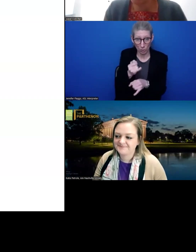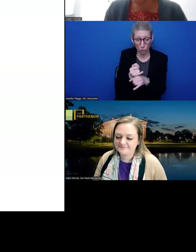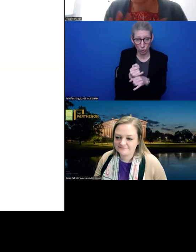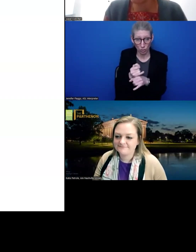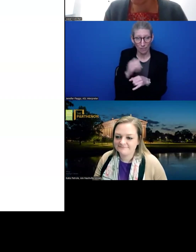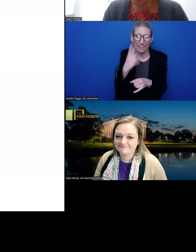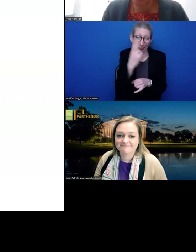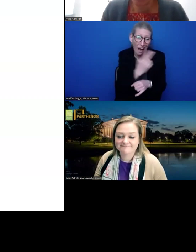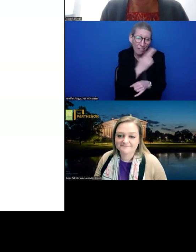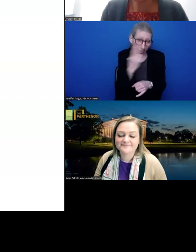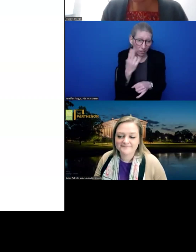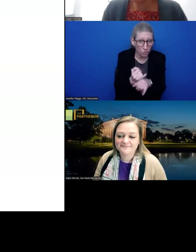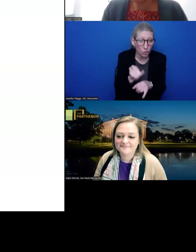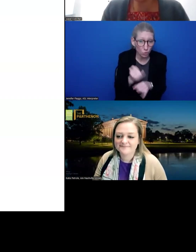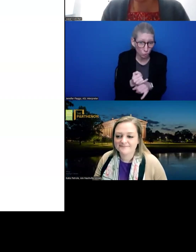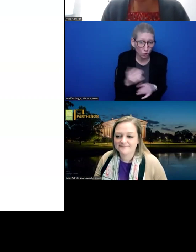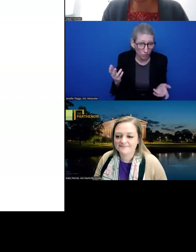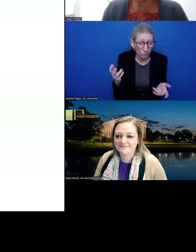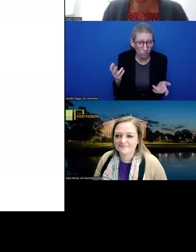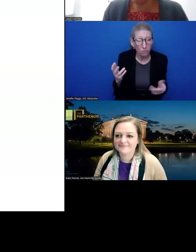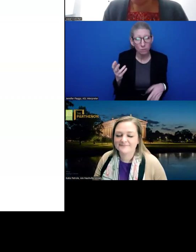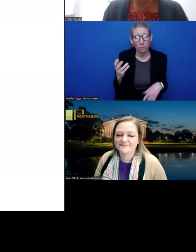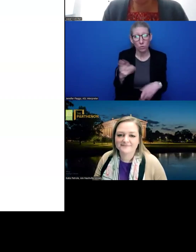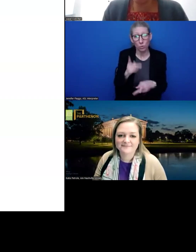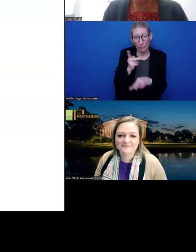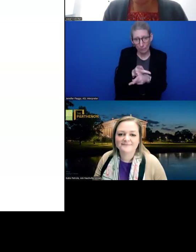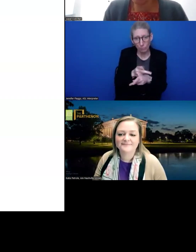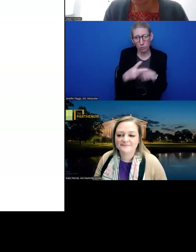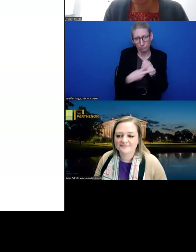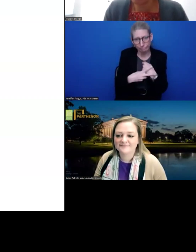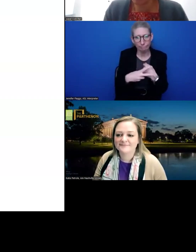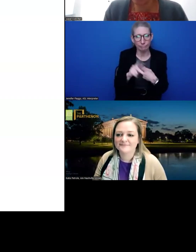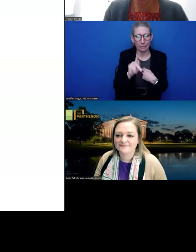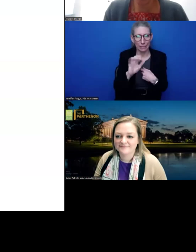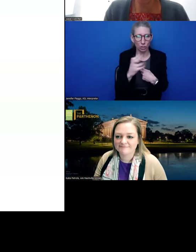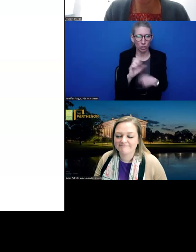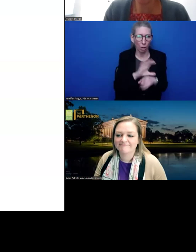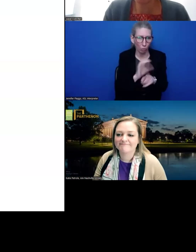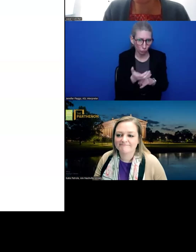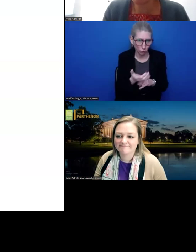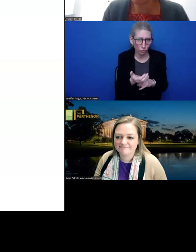Catholic basically institution, to keep K'iche culture or any other